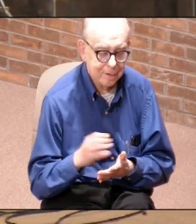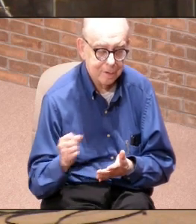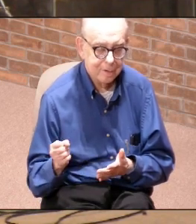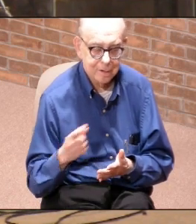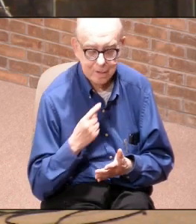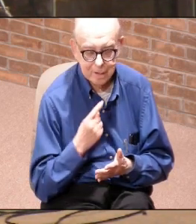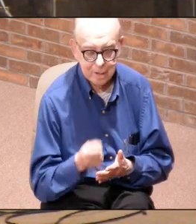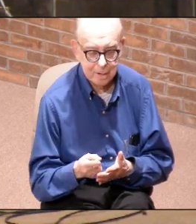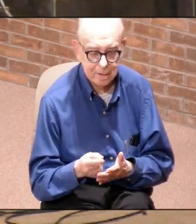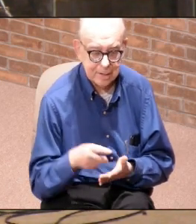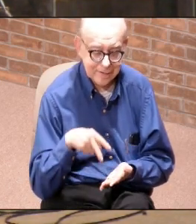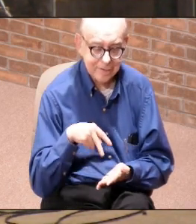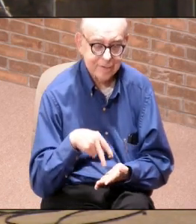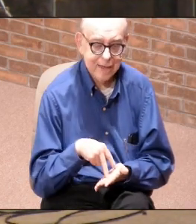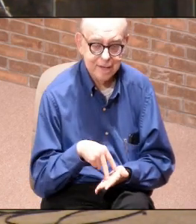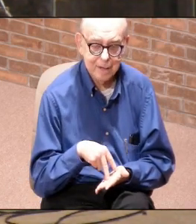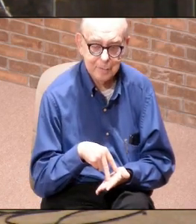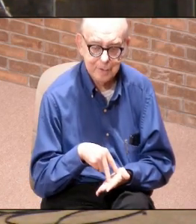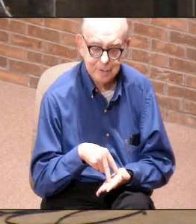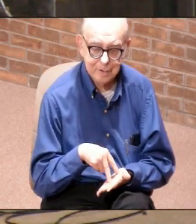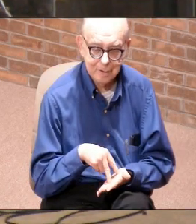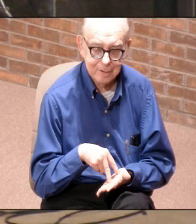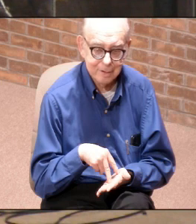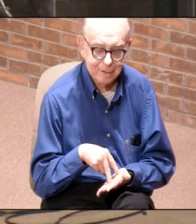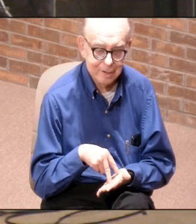Simon Says, stand up.